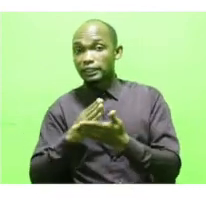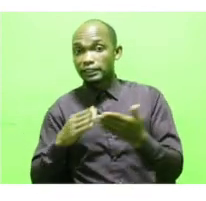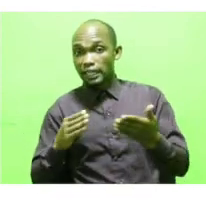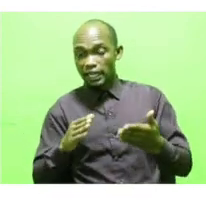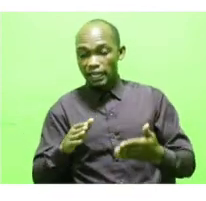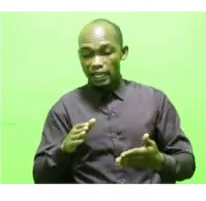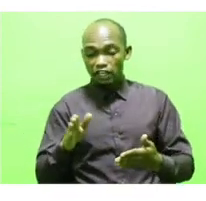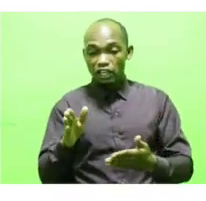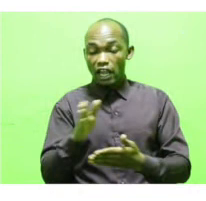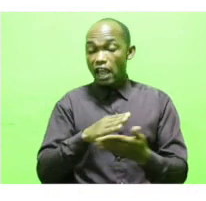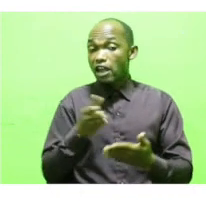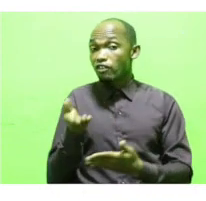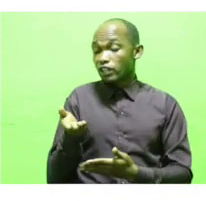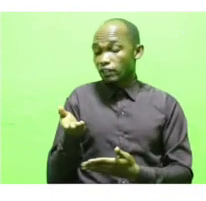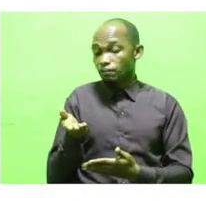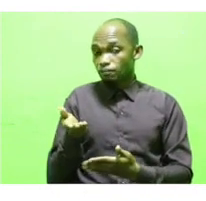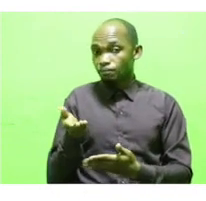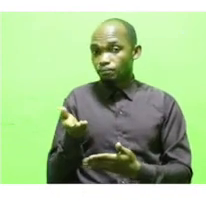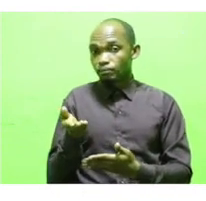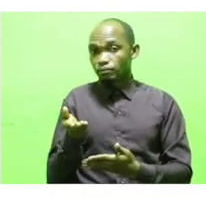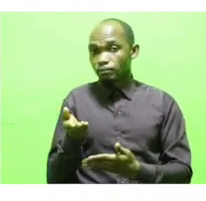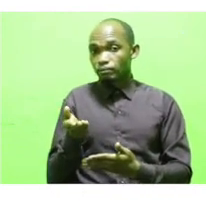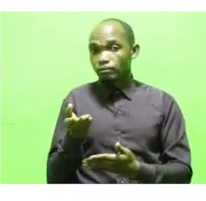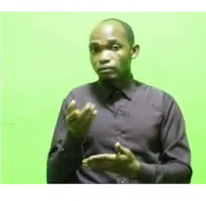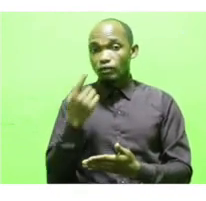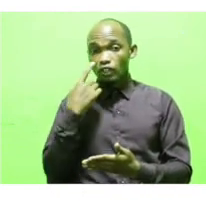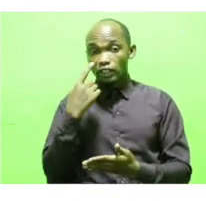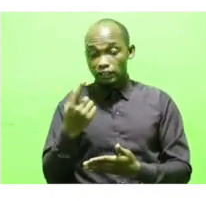some types of region, or there are some regions in which